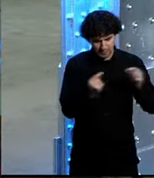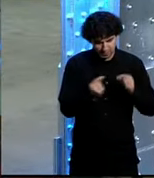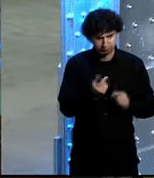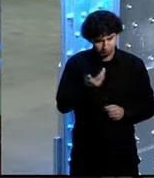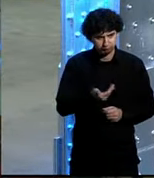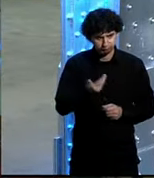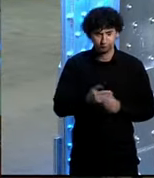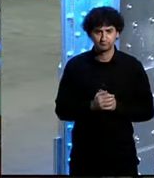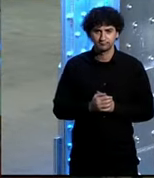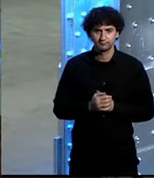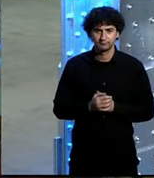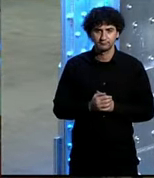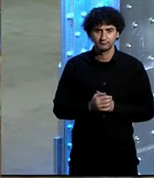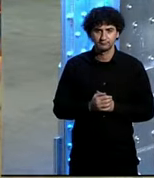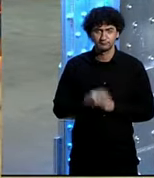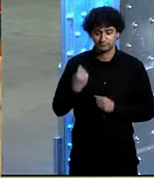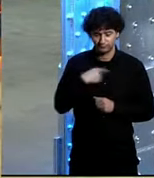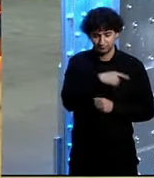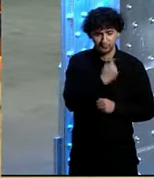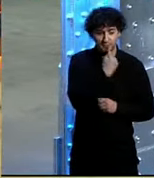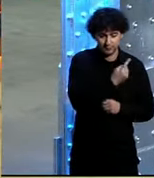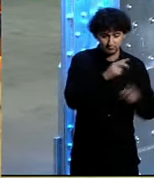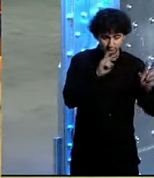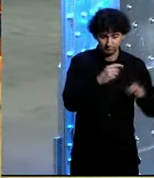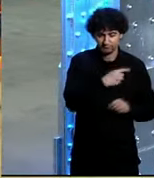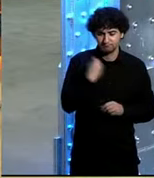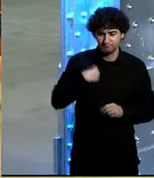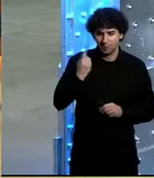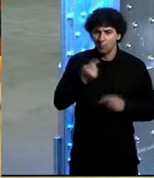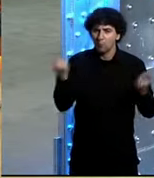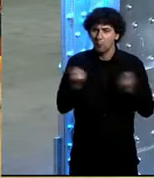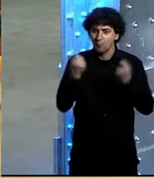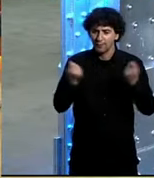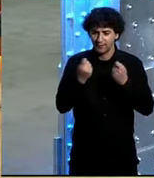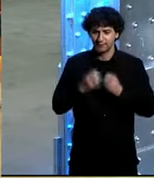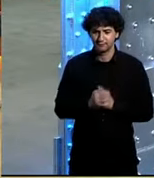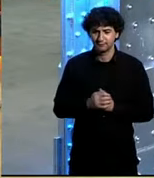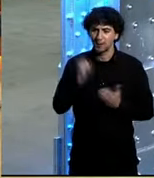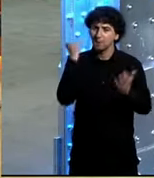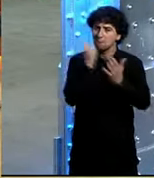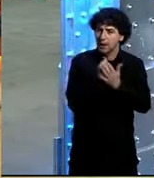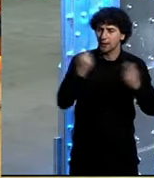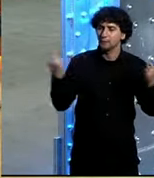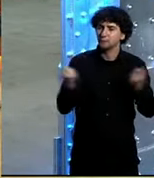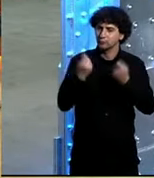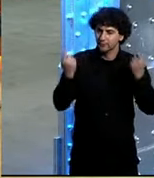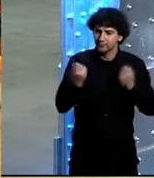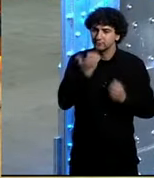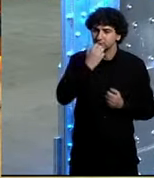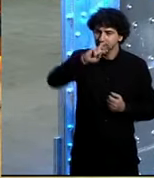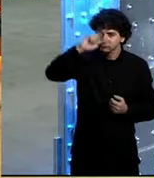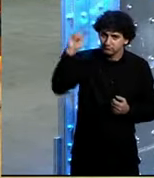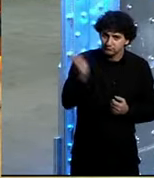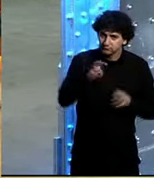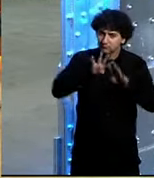that's been researched by Transmedia is branding and publicity.